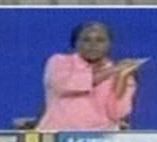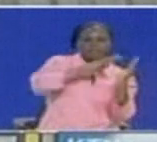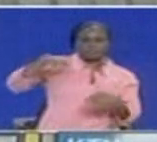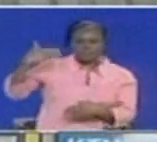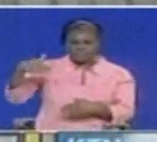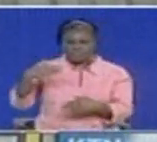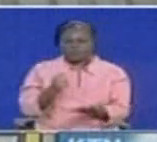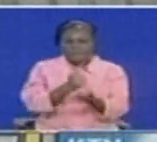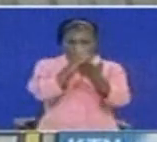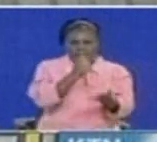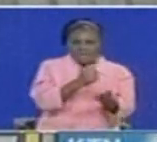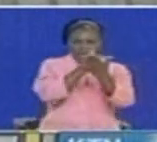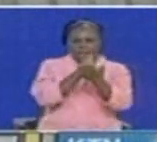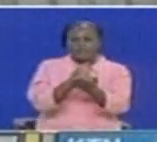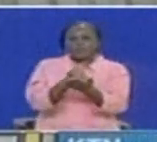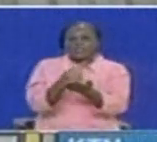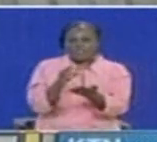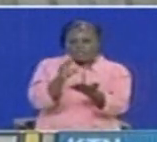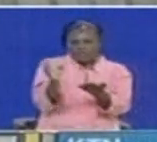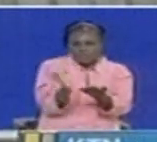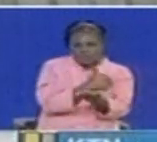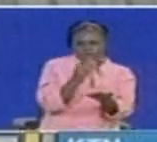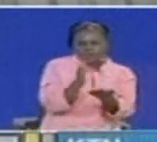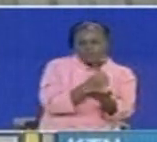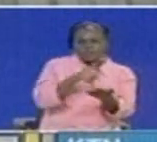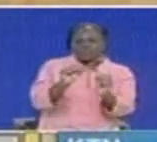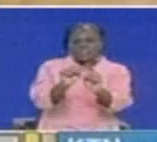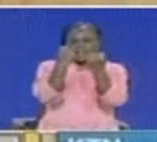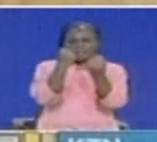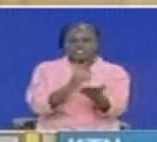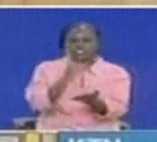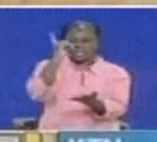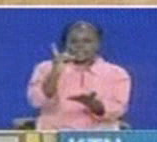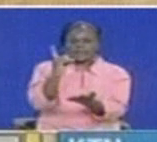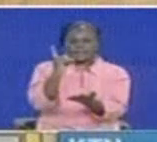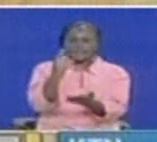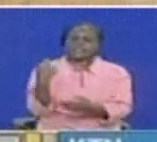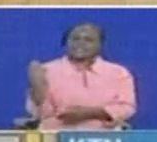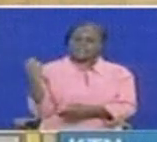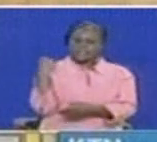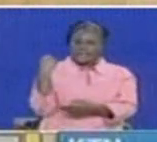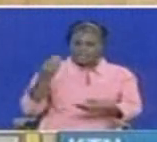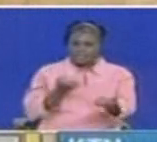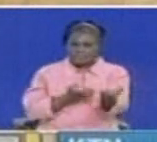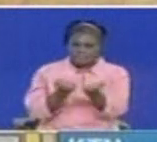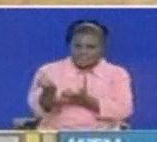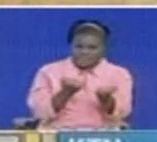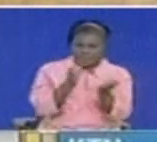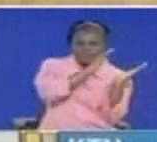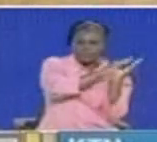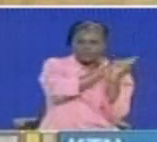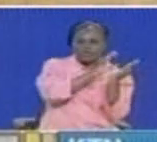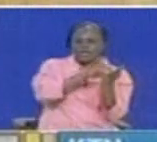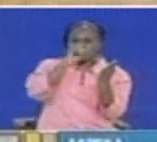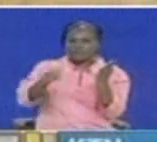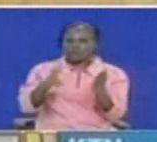frequently intervene by mopping up excess liquidity in rescue for the shilling. In yesterday's trading, the bank removed 2